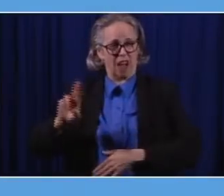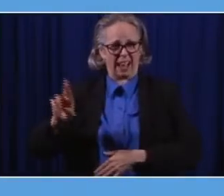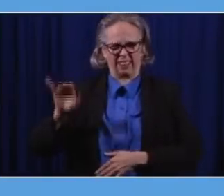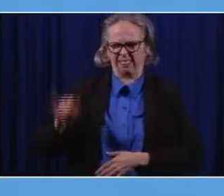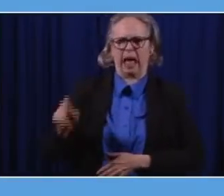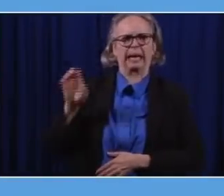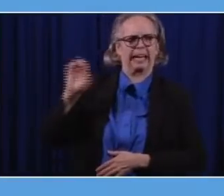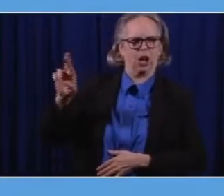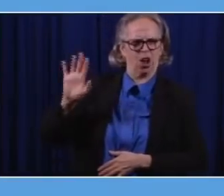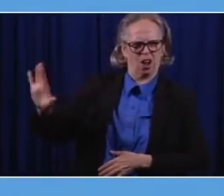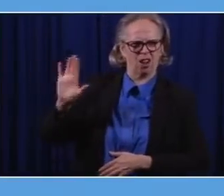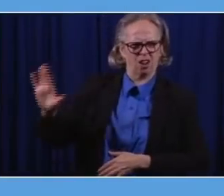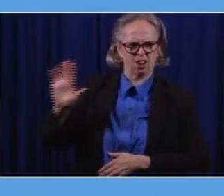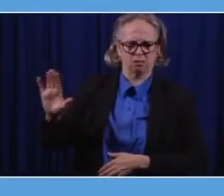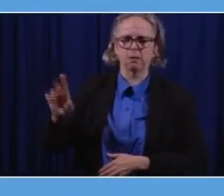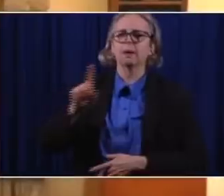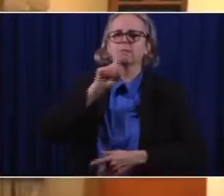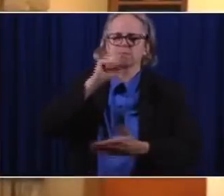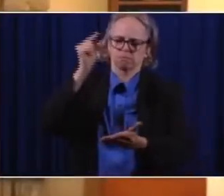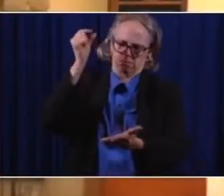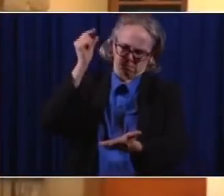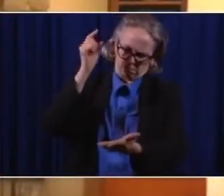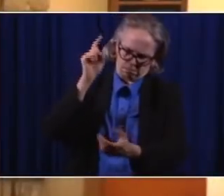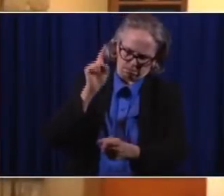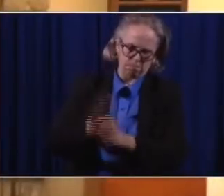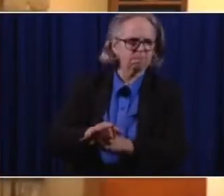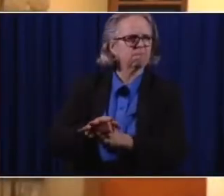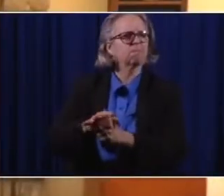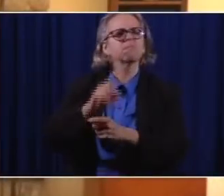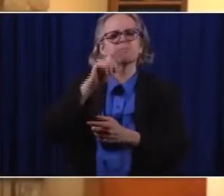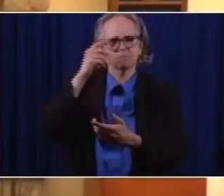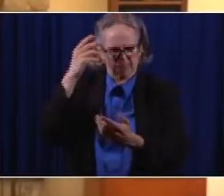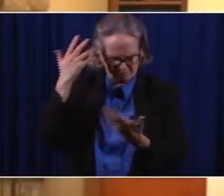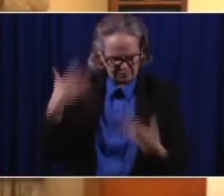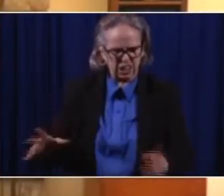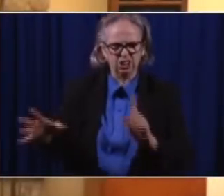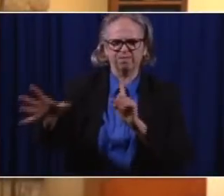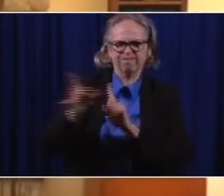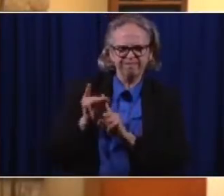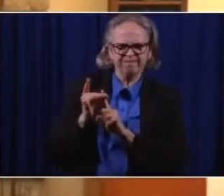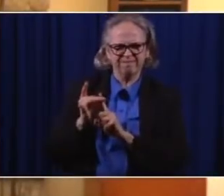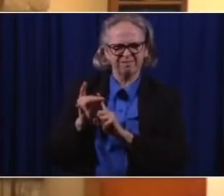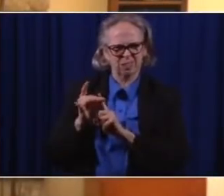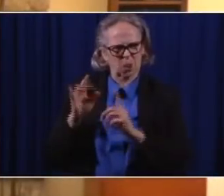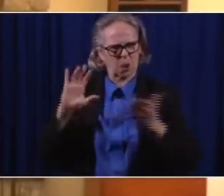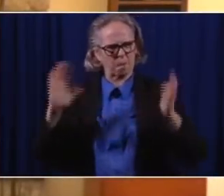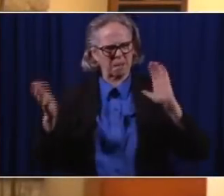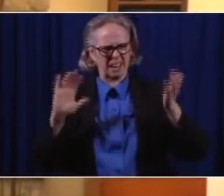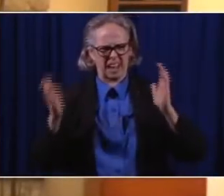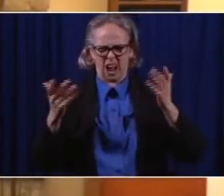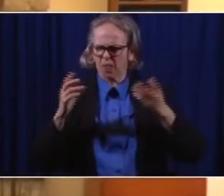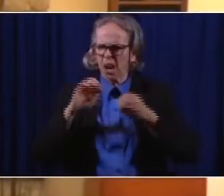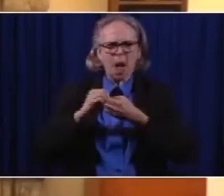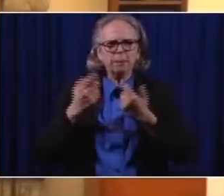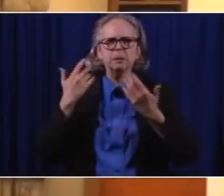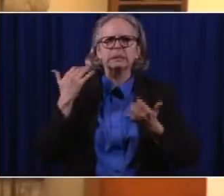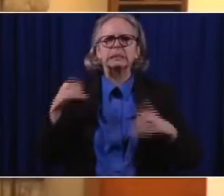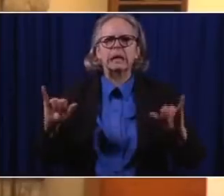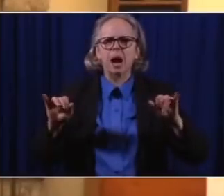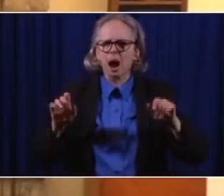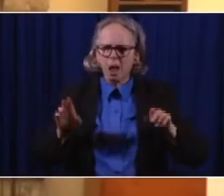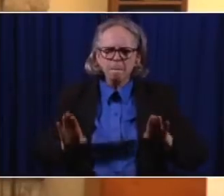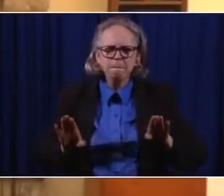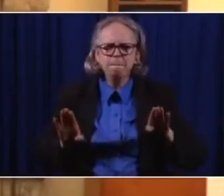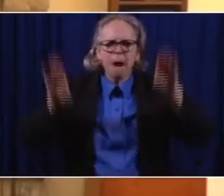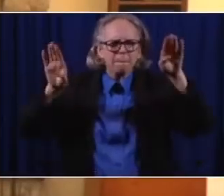of COVID-19. Both graphs show an alarming trend, and our emergency departments are facing more cases than they